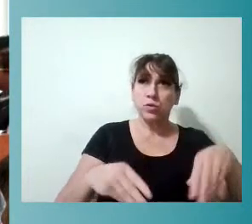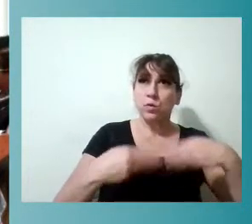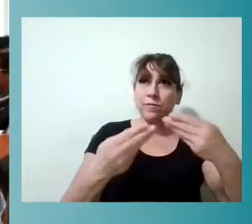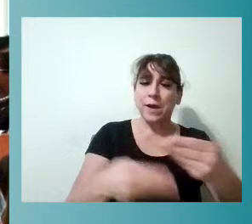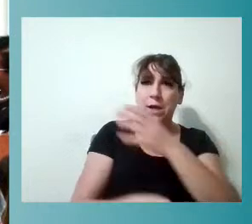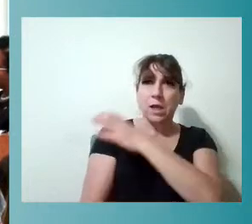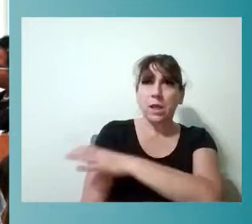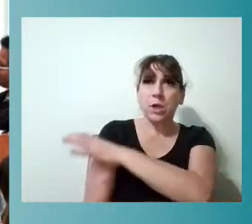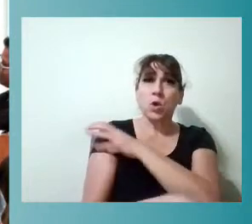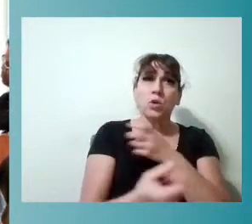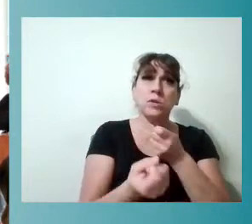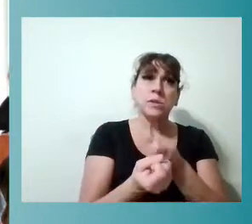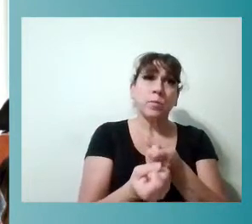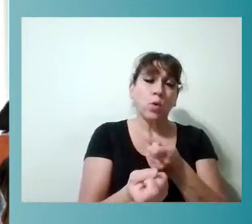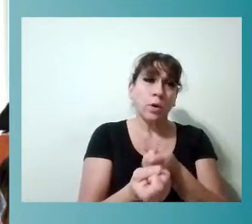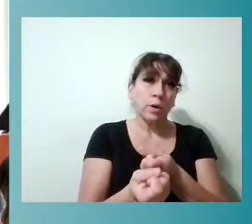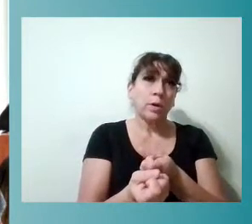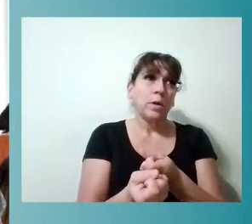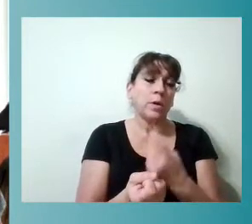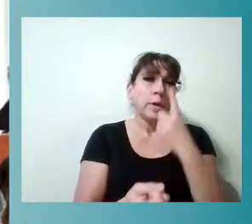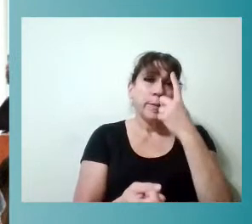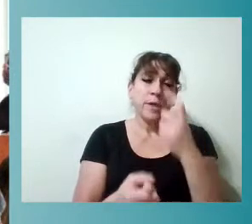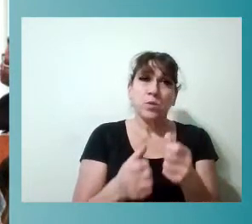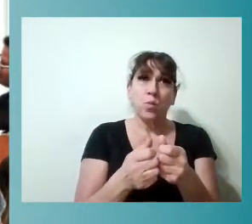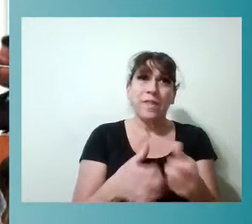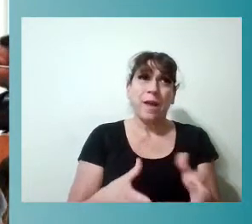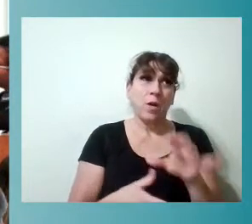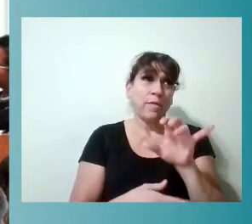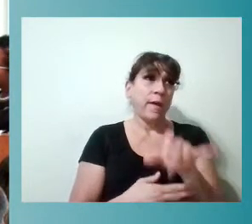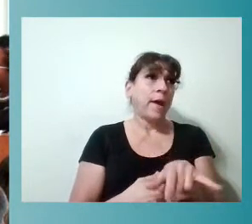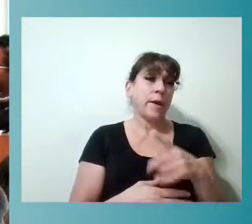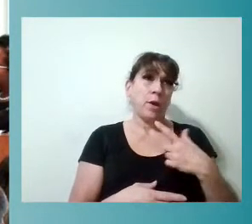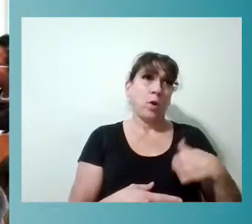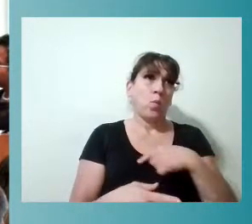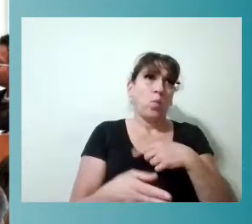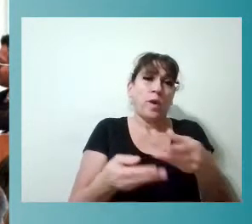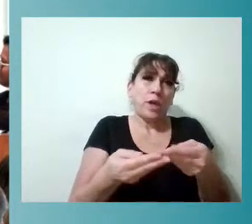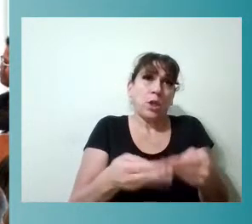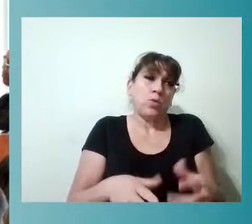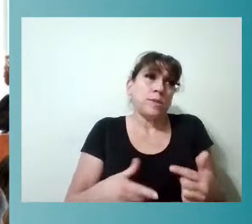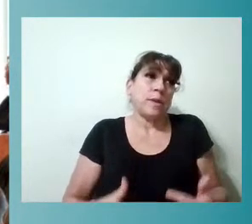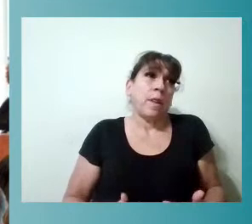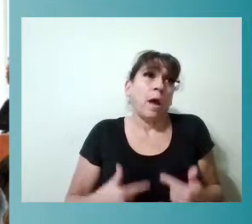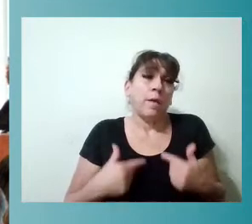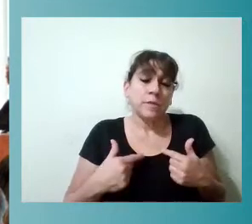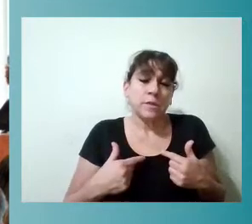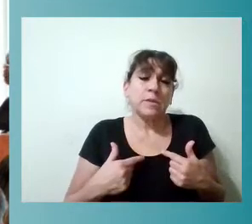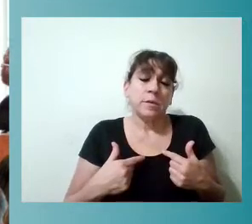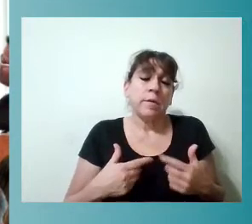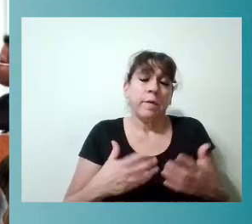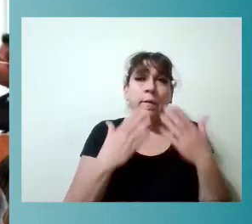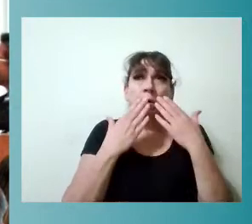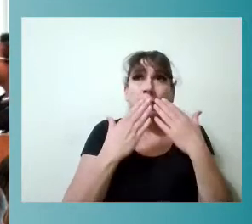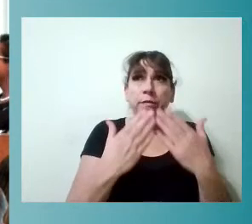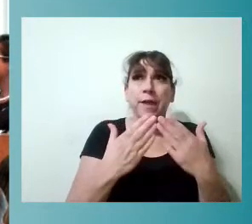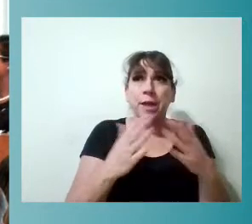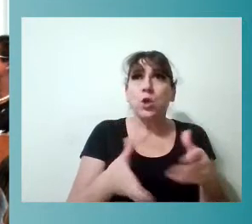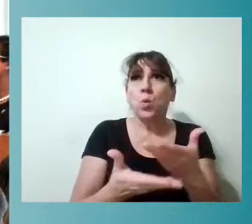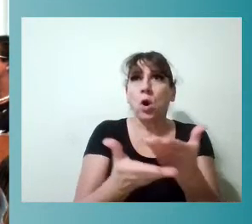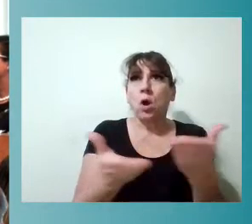clinical support, because without that, we lose lives. So thank you